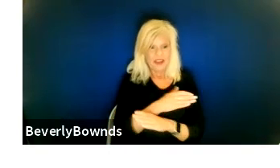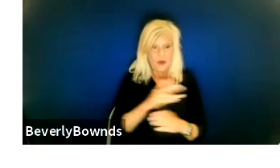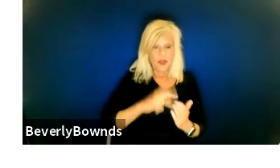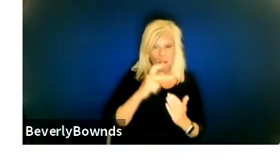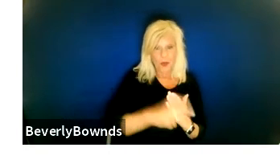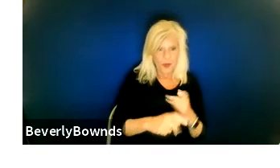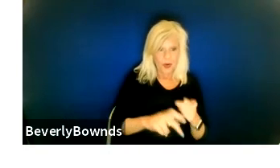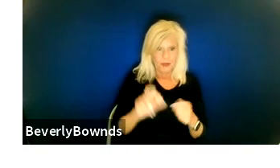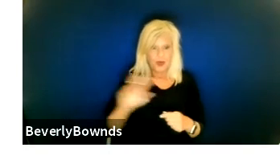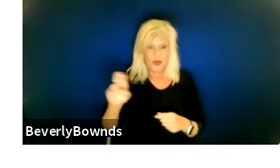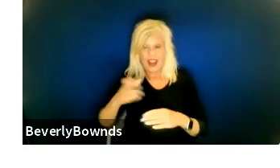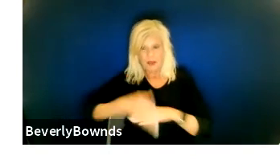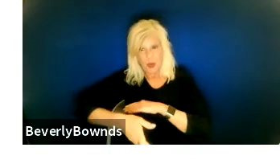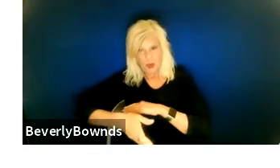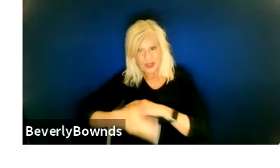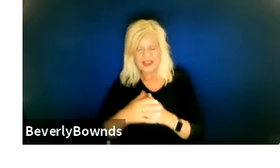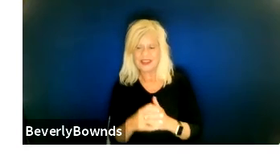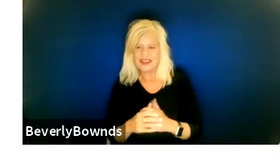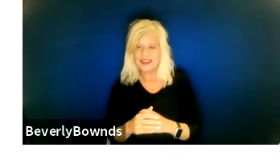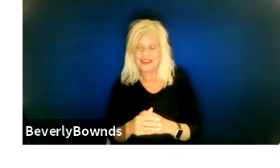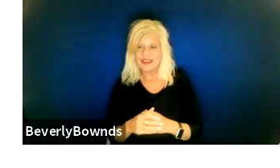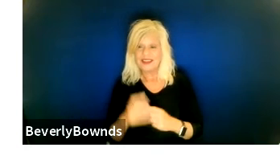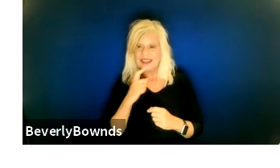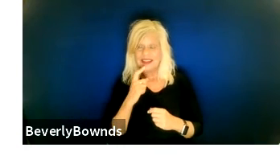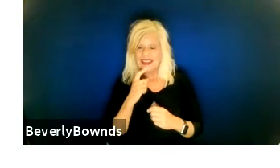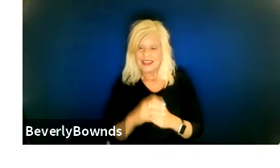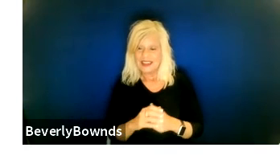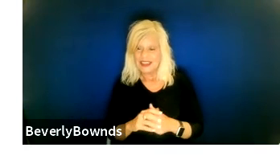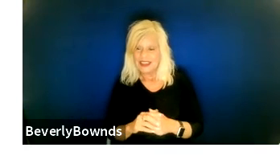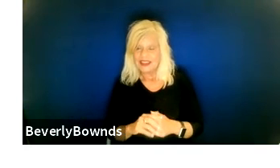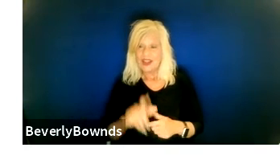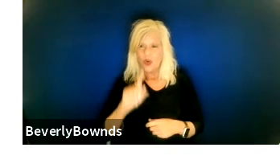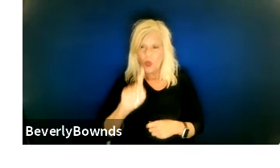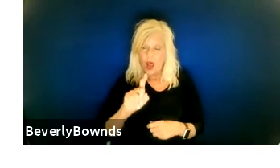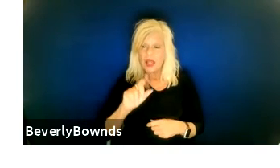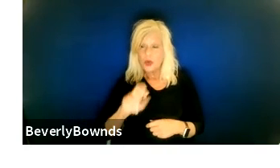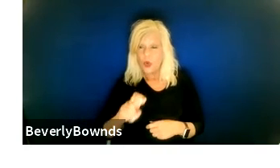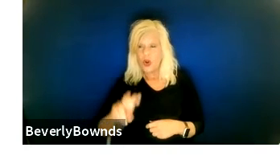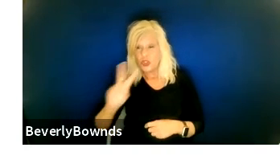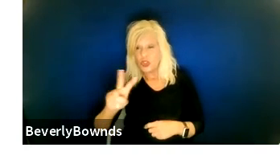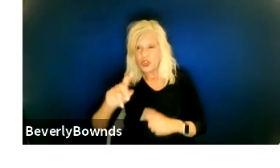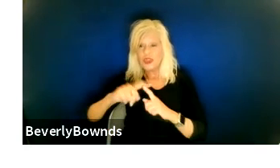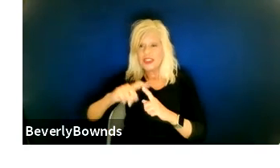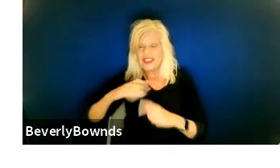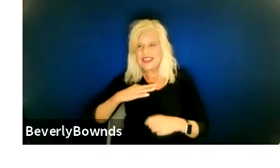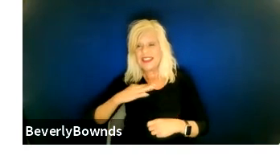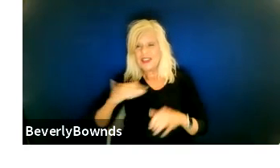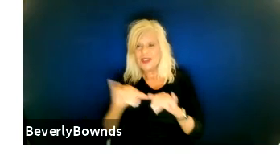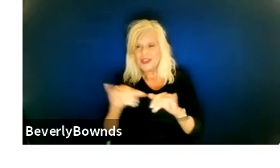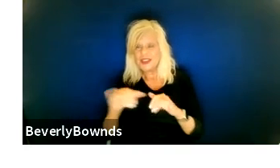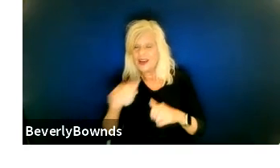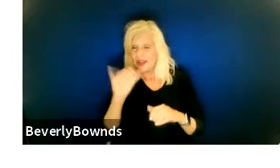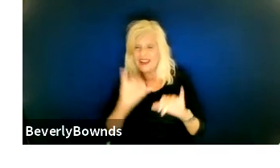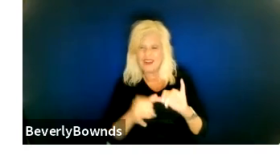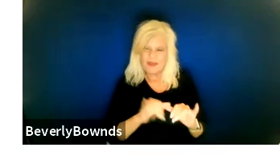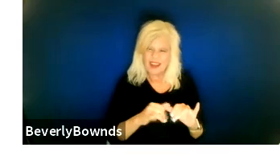program, right is post, and she said he went down 1 to 2 t-shirt sizes. Unfortunately, we didn't measure any objective data,